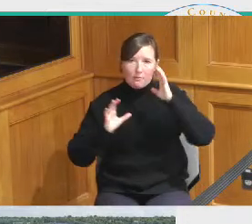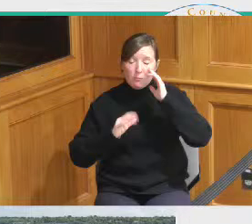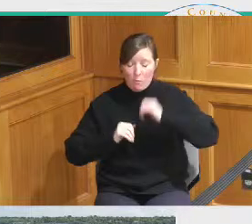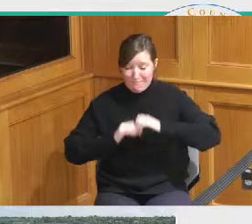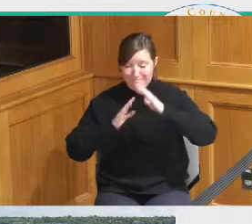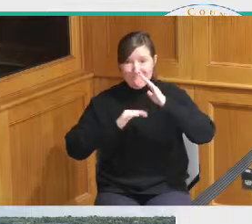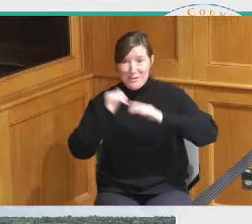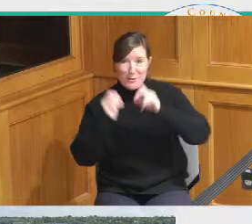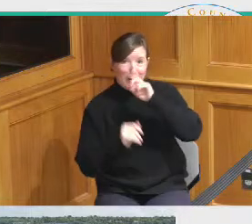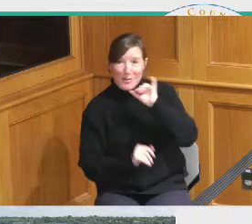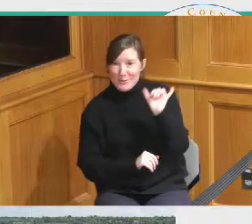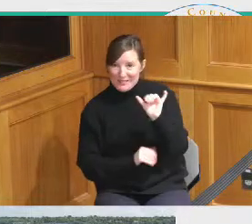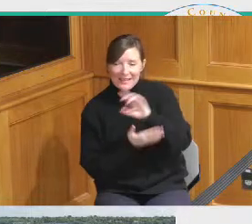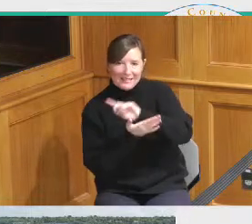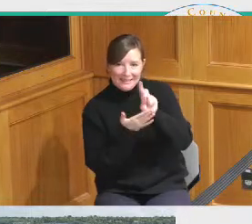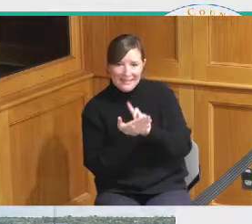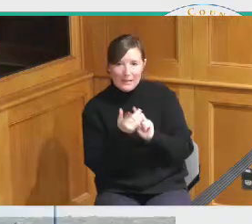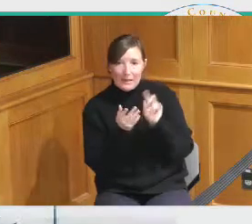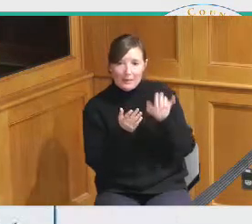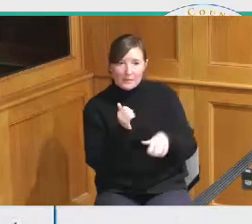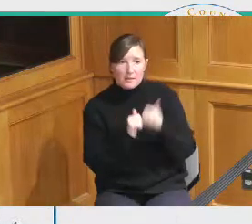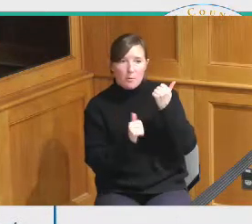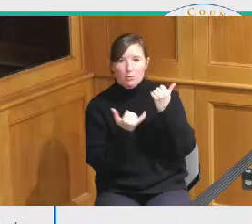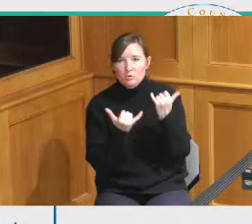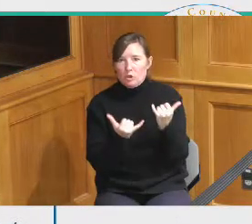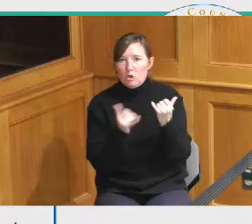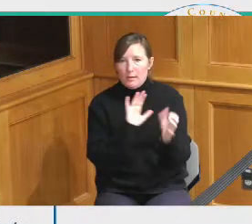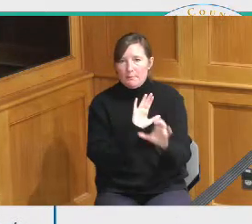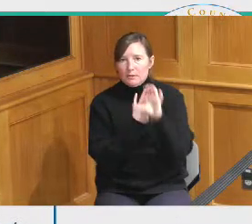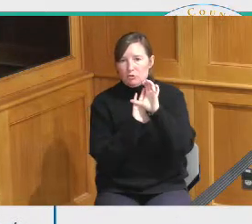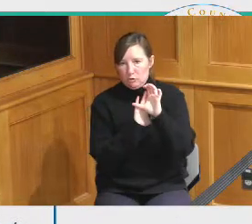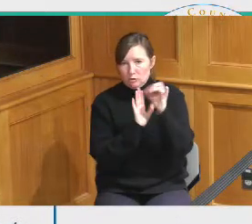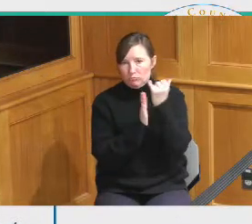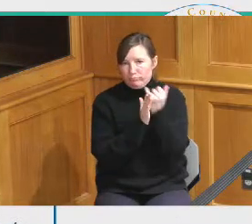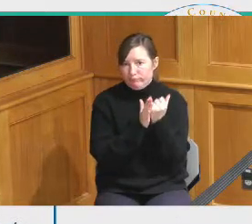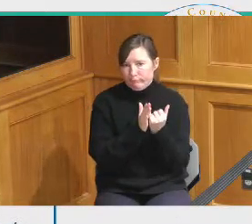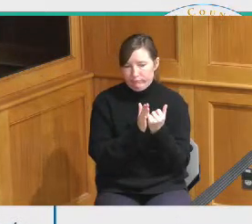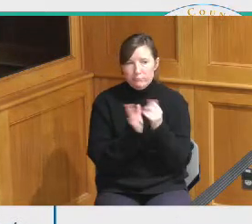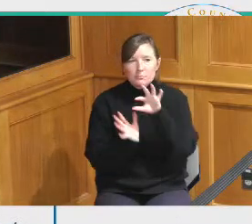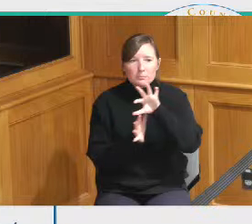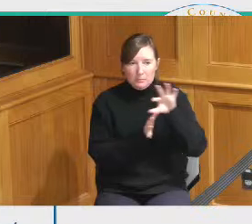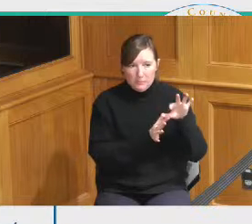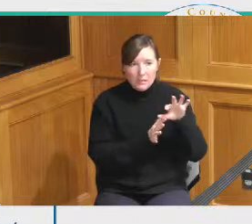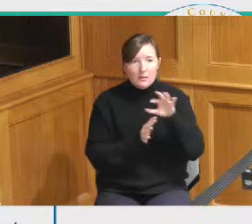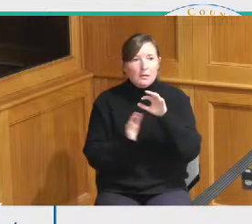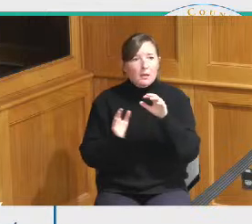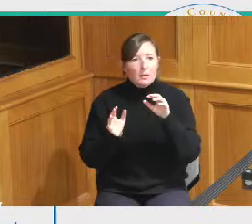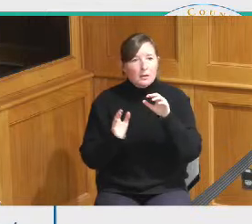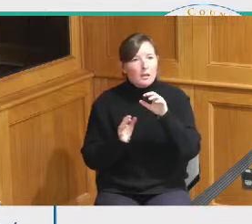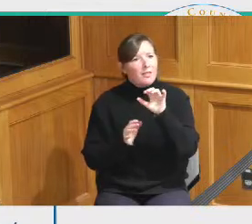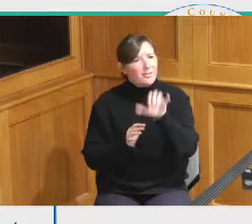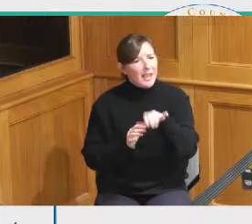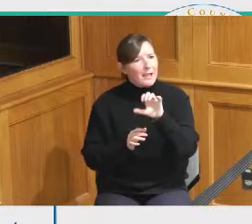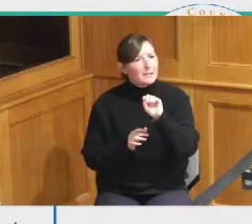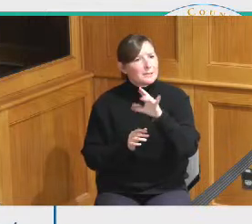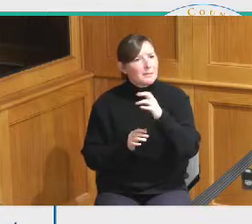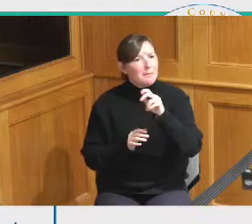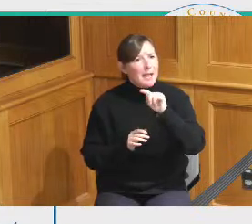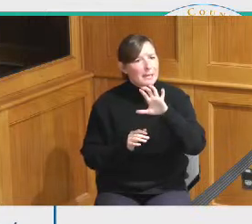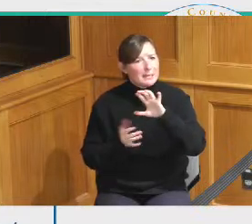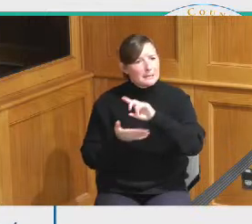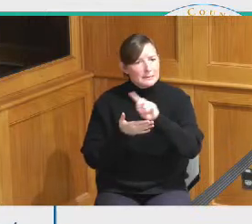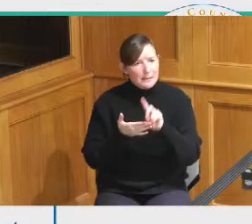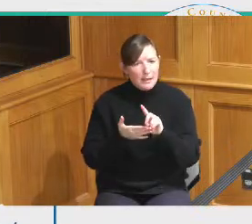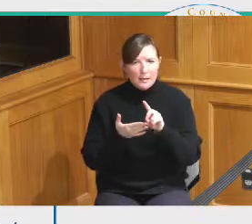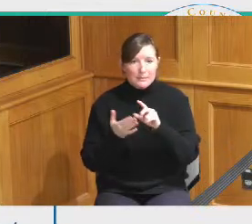to show the board again that that is the most current rendering. And we are looking at schematic design of that hotel ongoing right now between